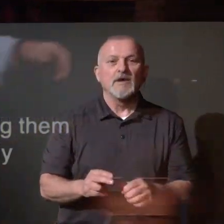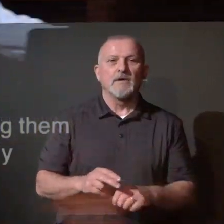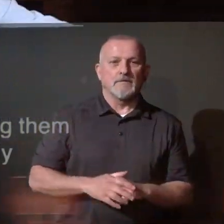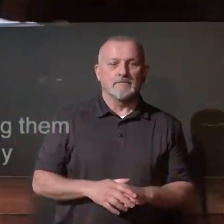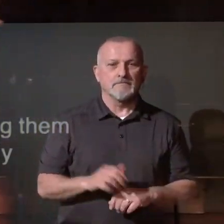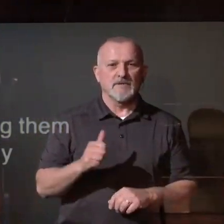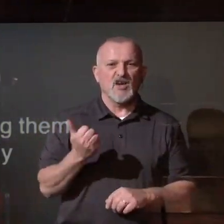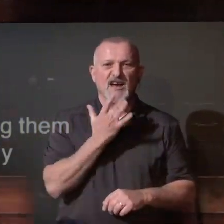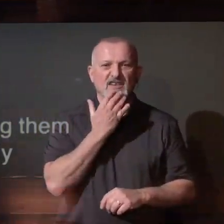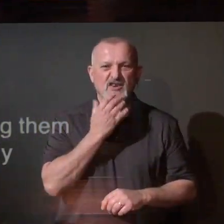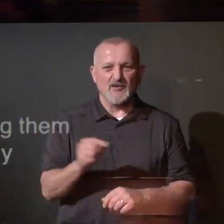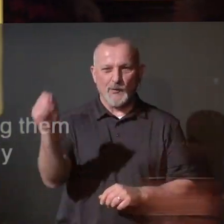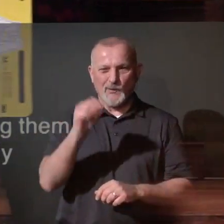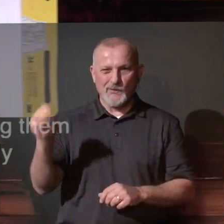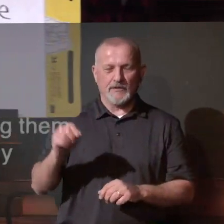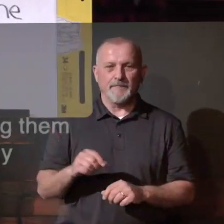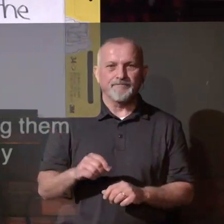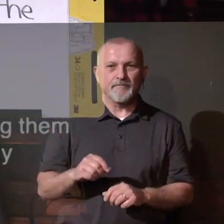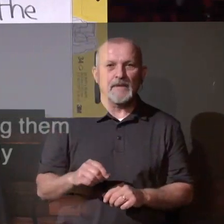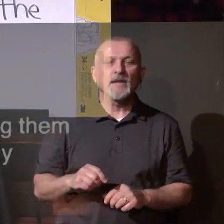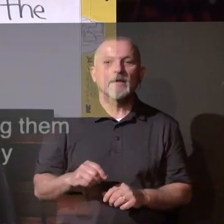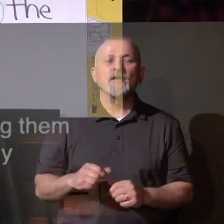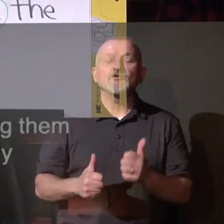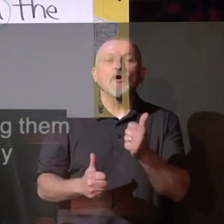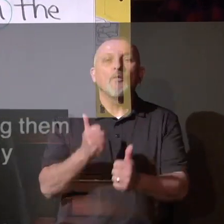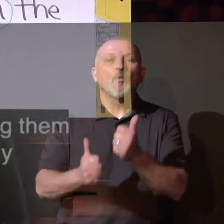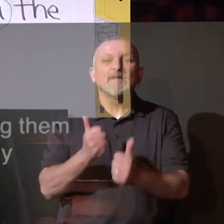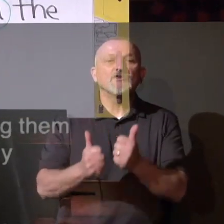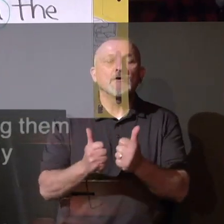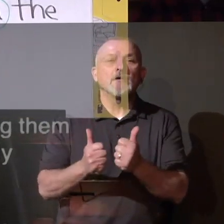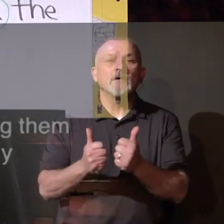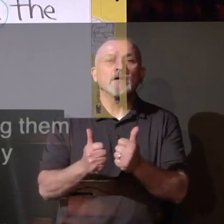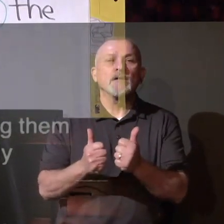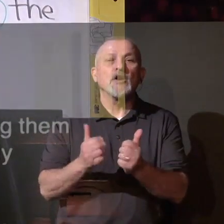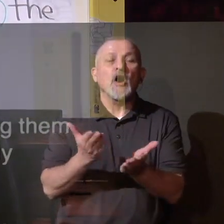color. What are the participles? This should make it a little easier. And if you miss this one,